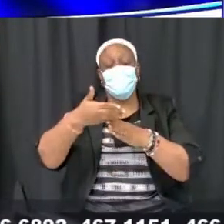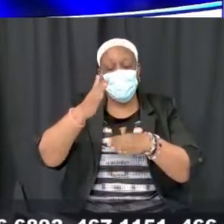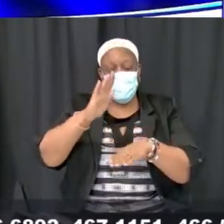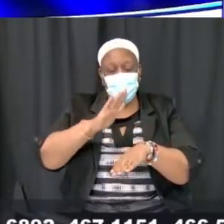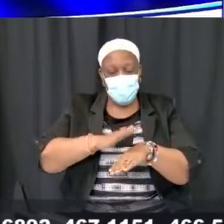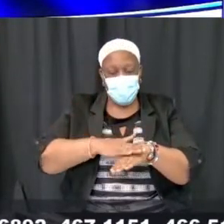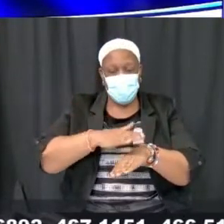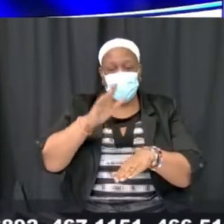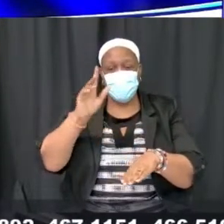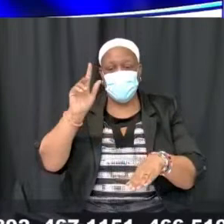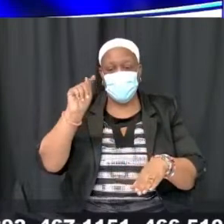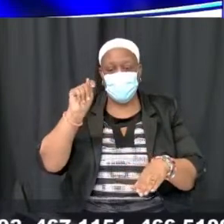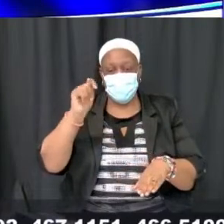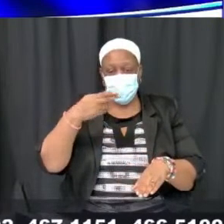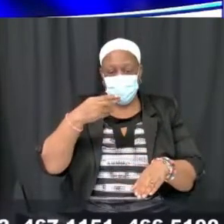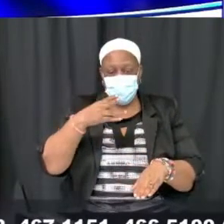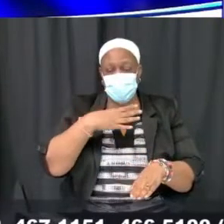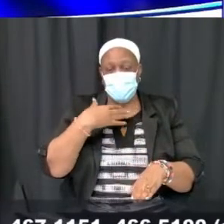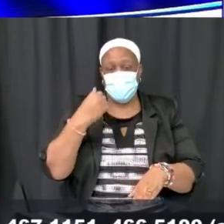granted approval as follows.